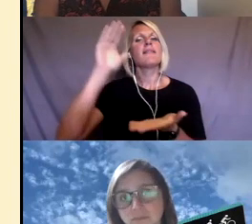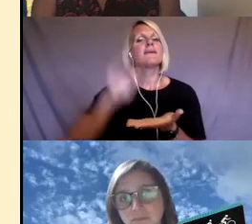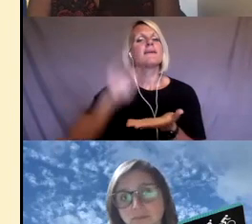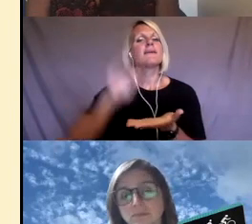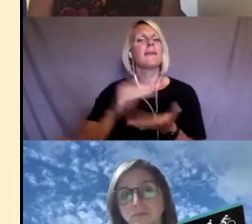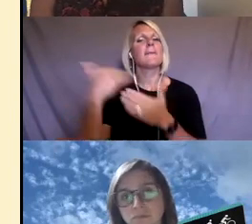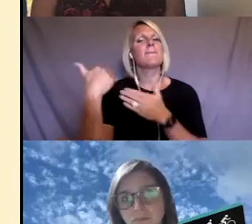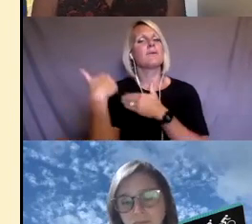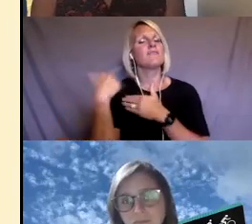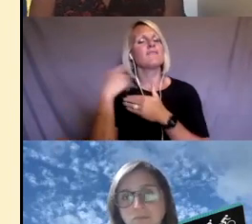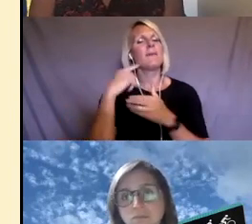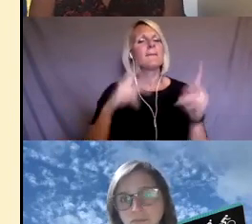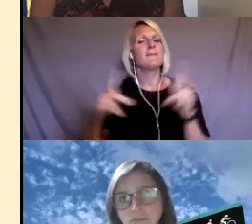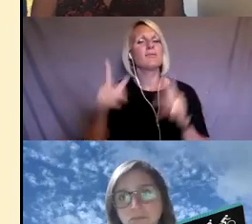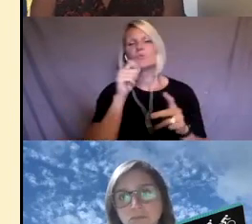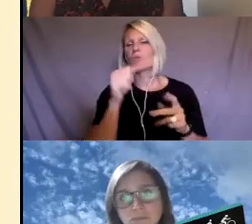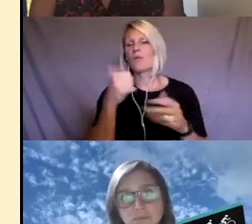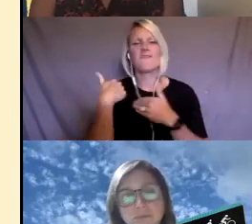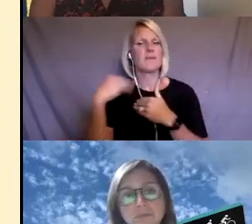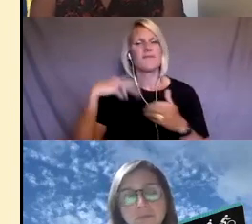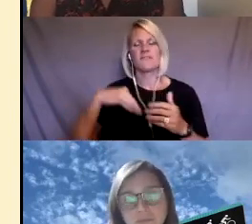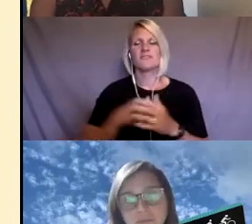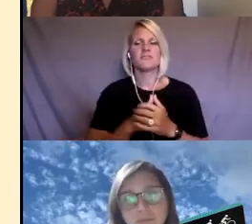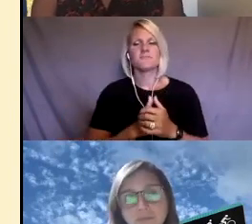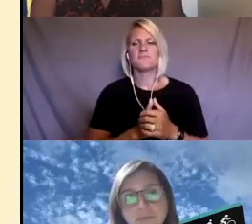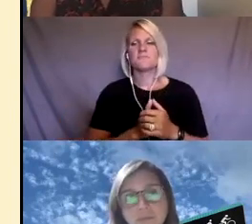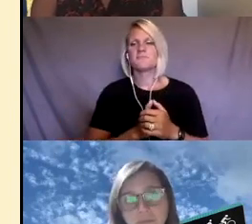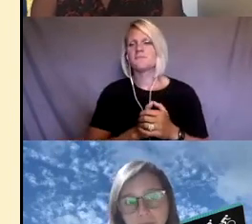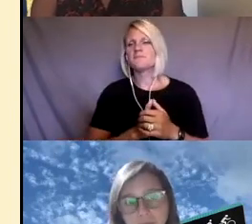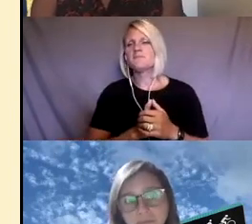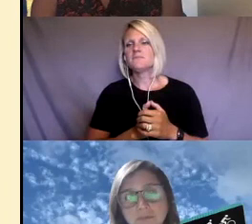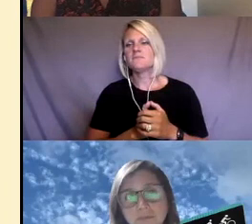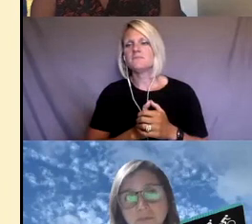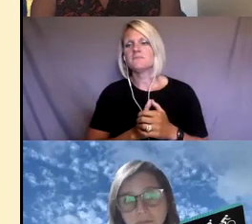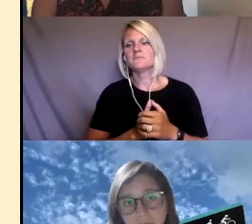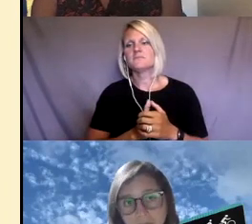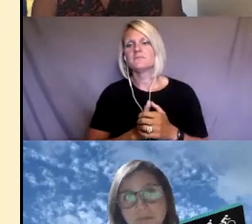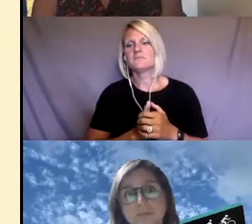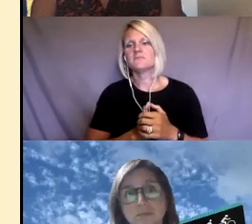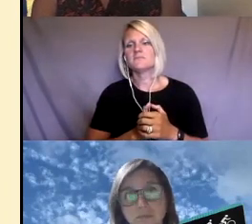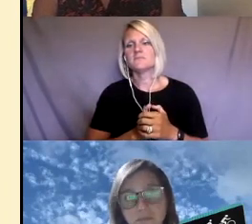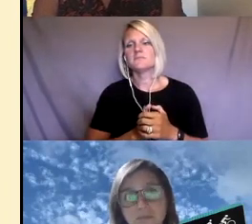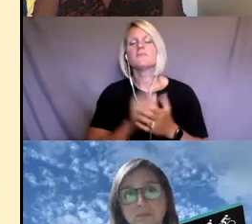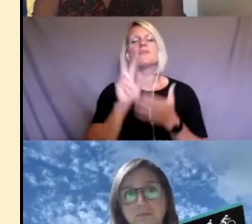of spending 2 hours of their time on a meeting regarding a bike lane